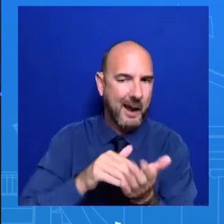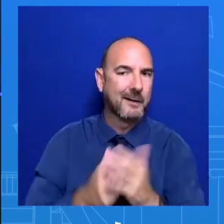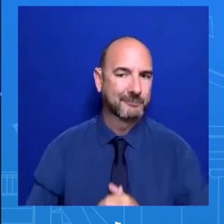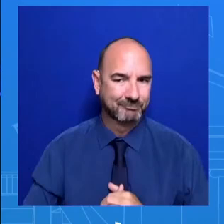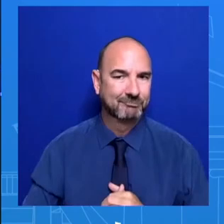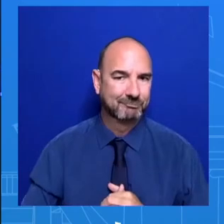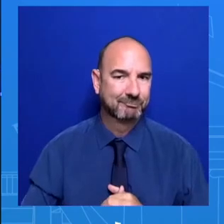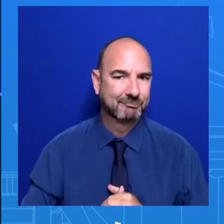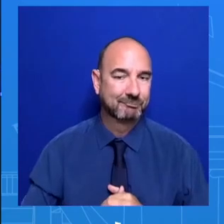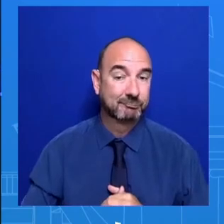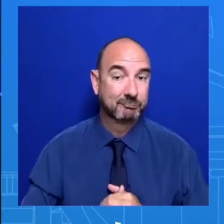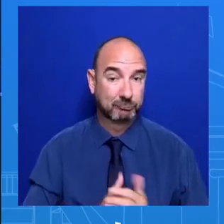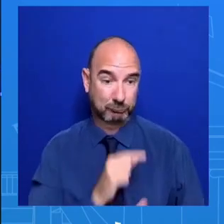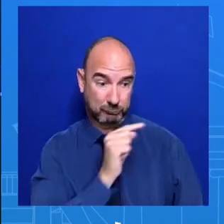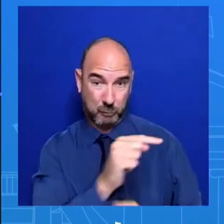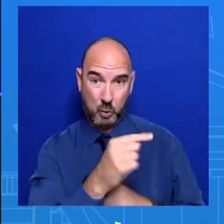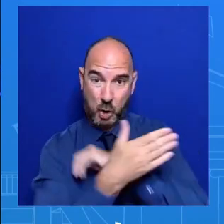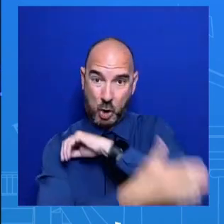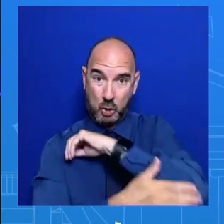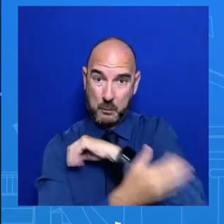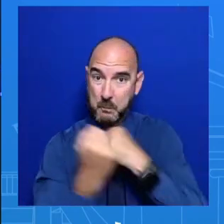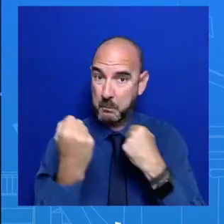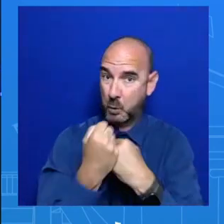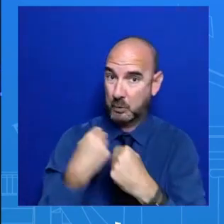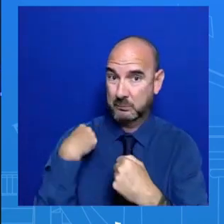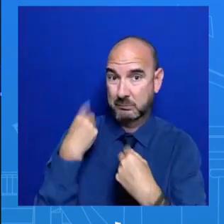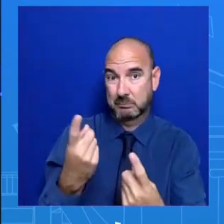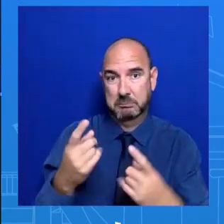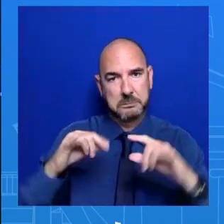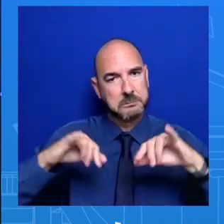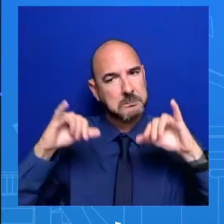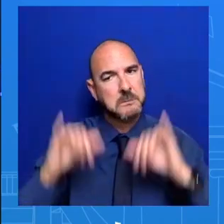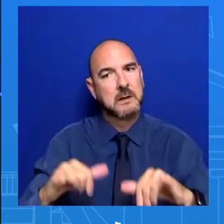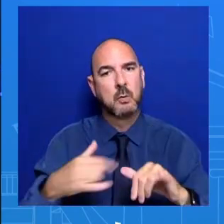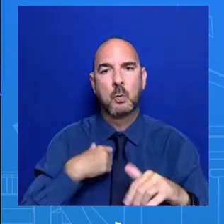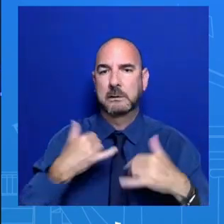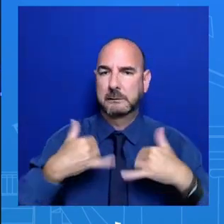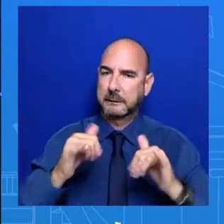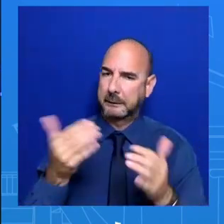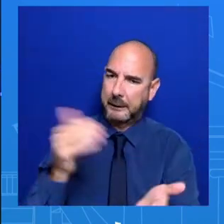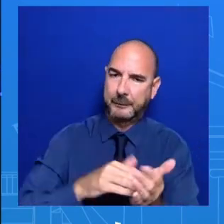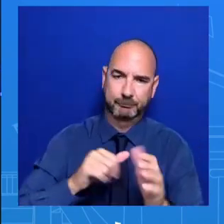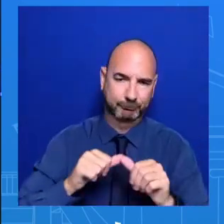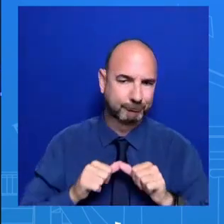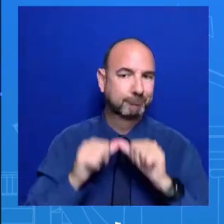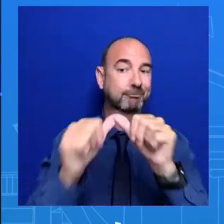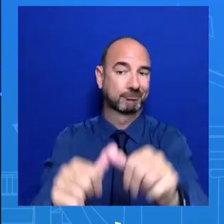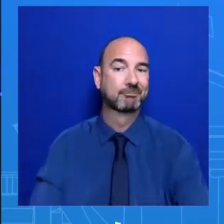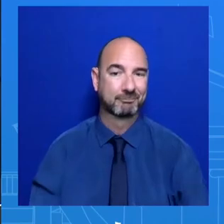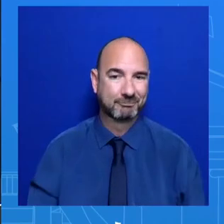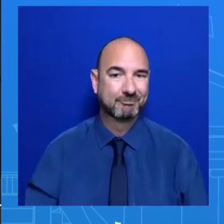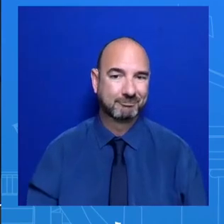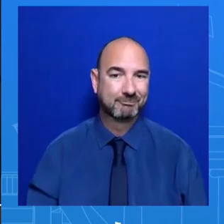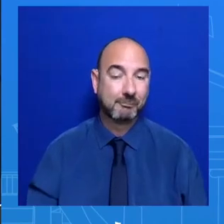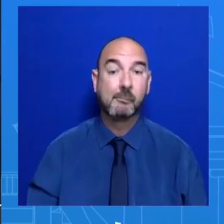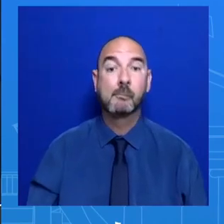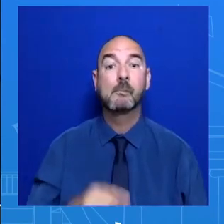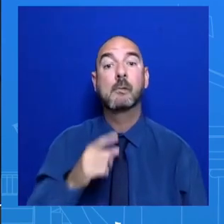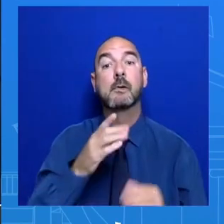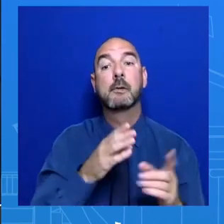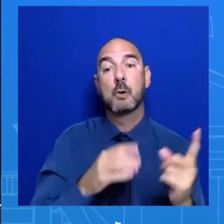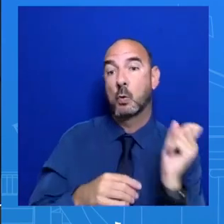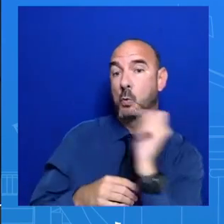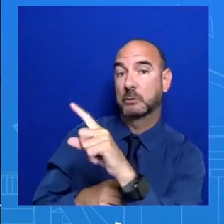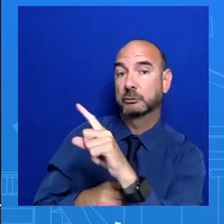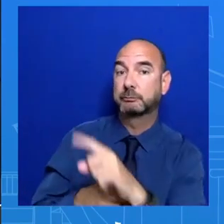again. Yeah. Thank you, Jake. You just said that there's no mathematical formula as you evaluate Israel's offensive